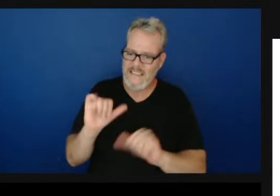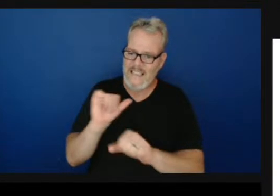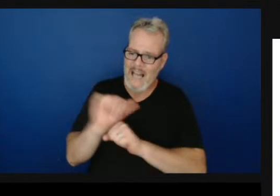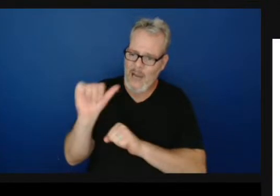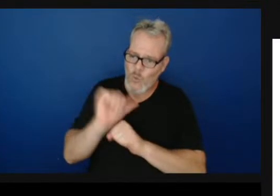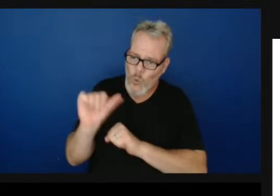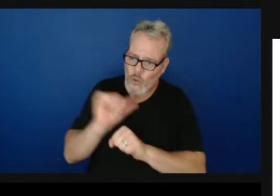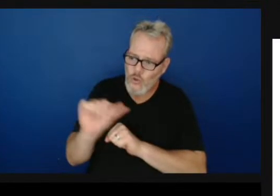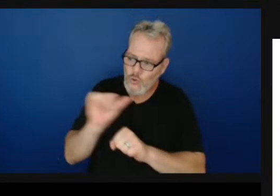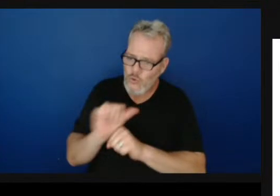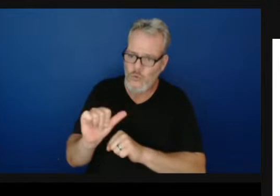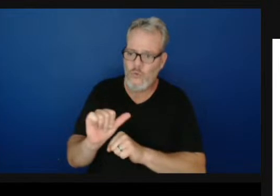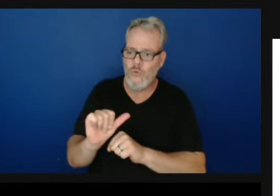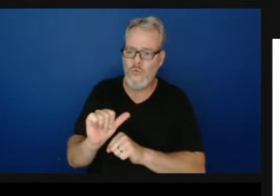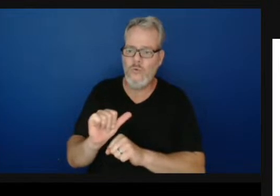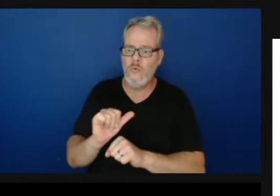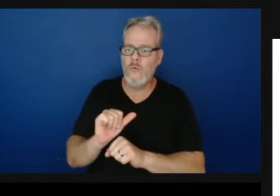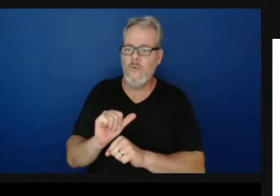beat.